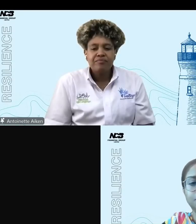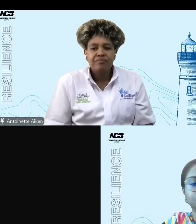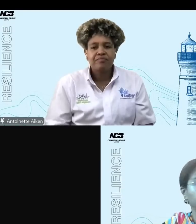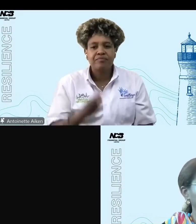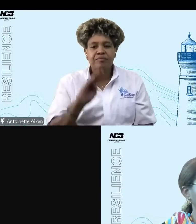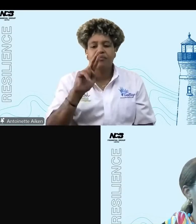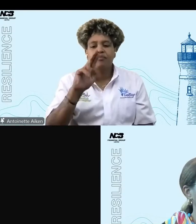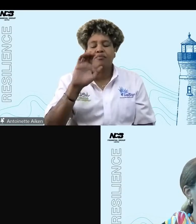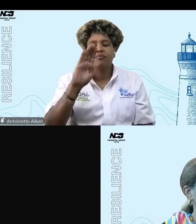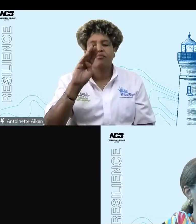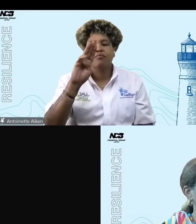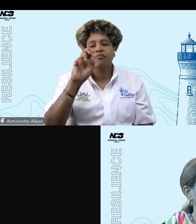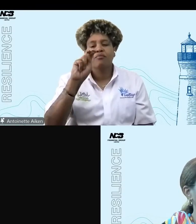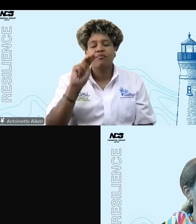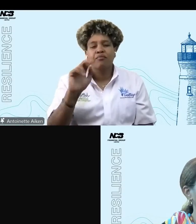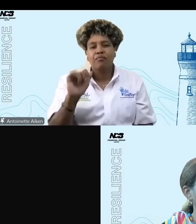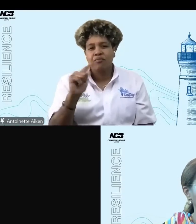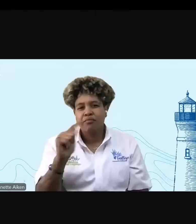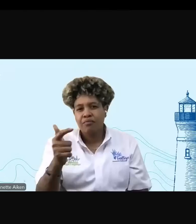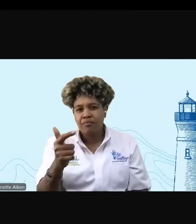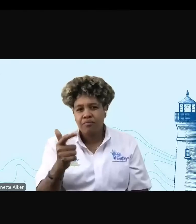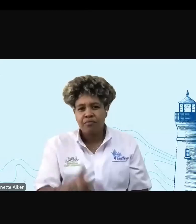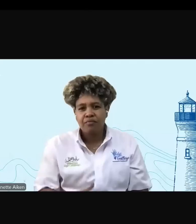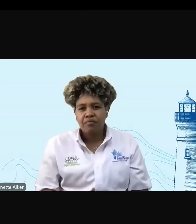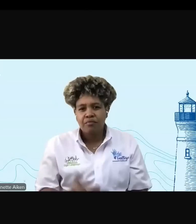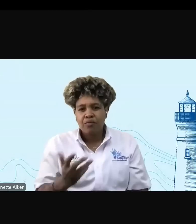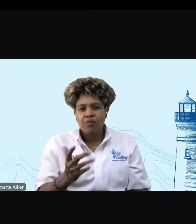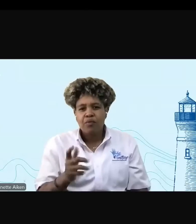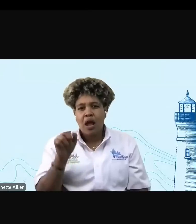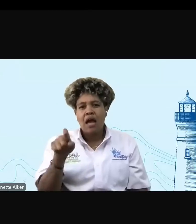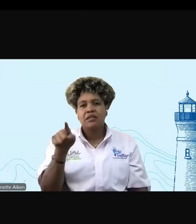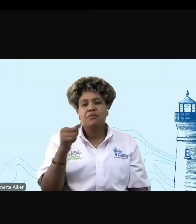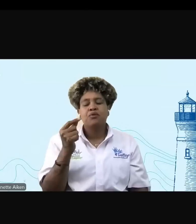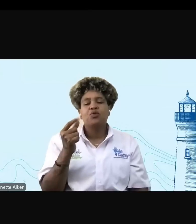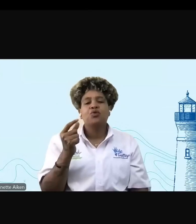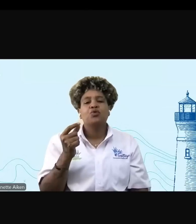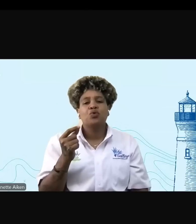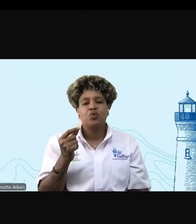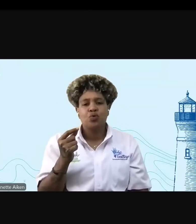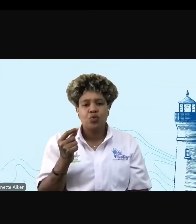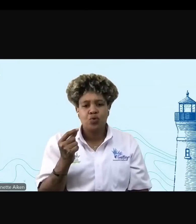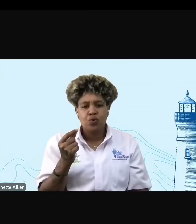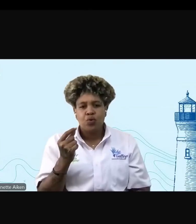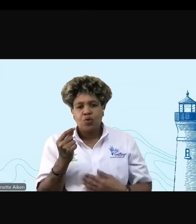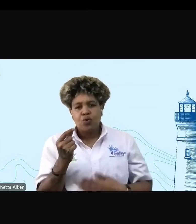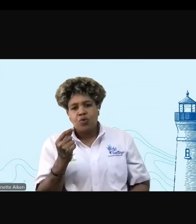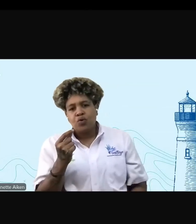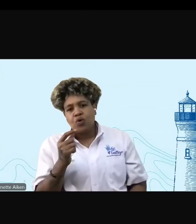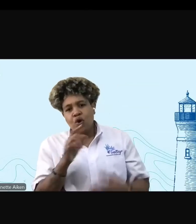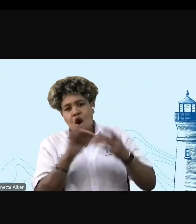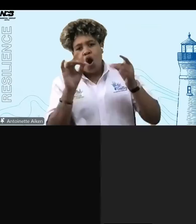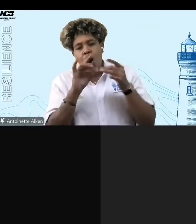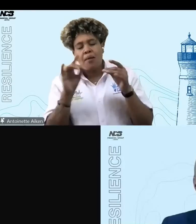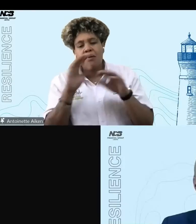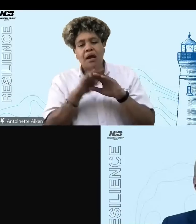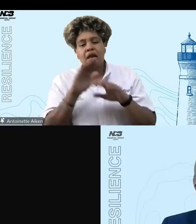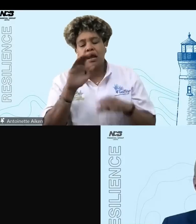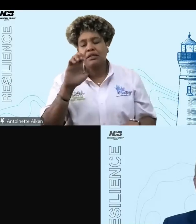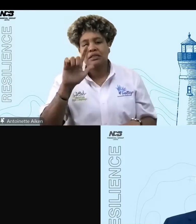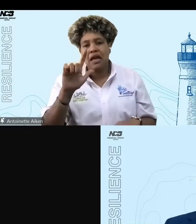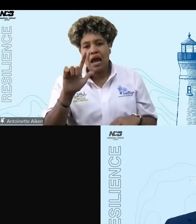Bowen. Then also what we'll ask him to do is to comment on the